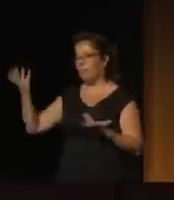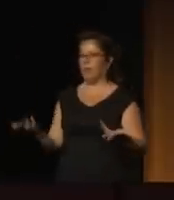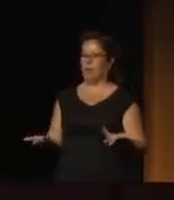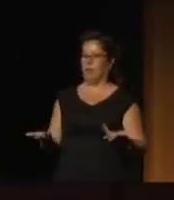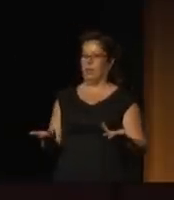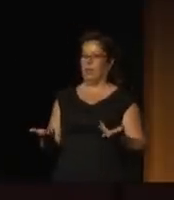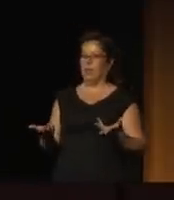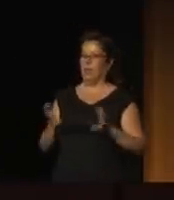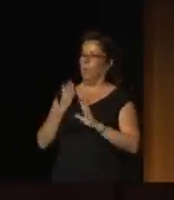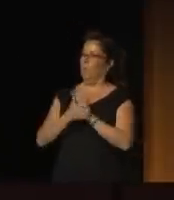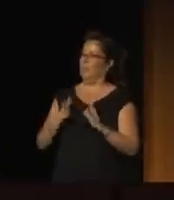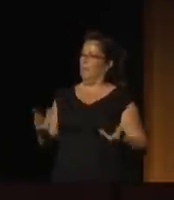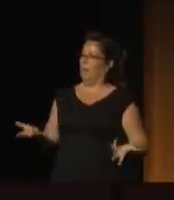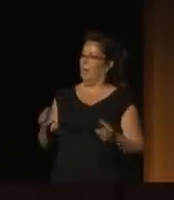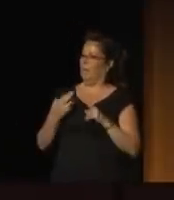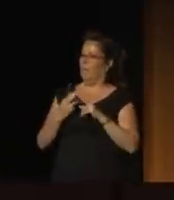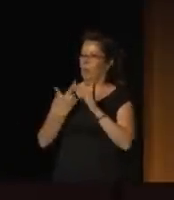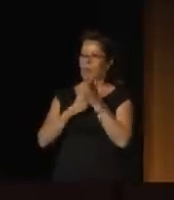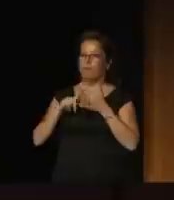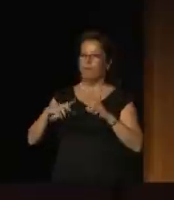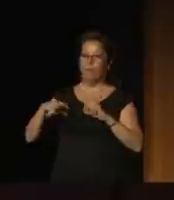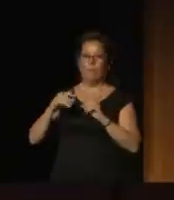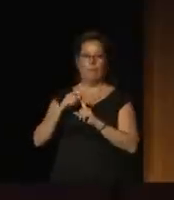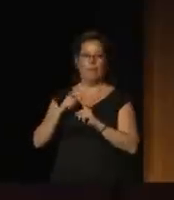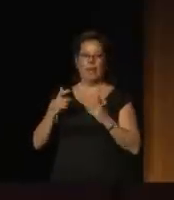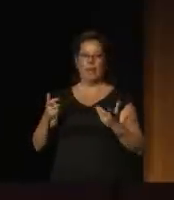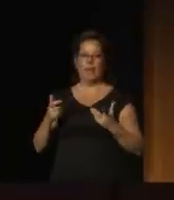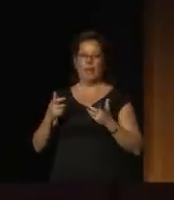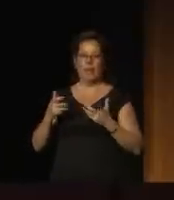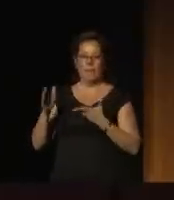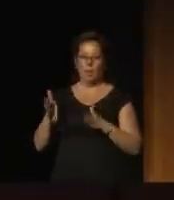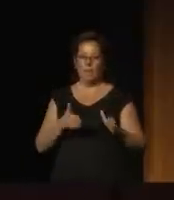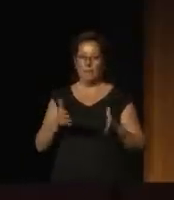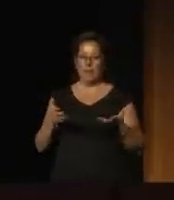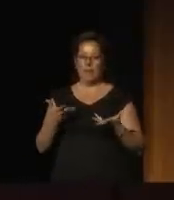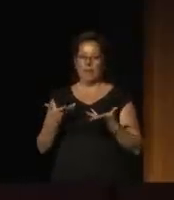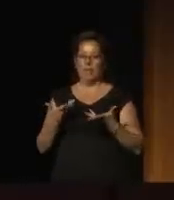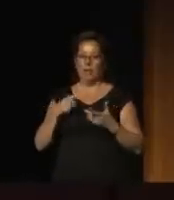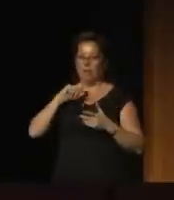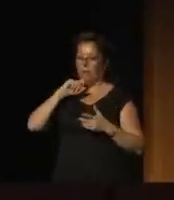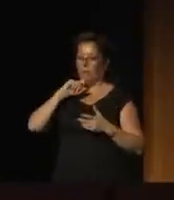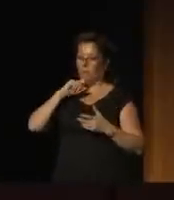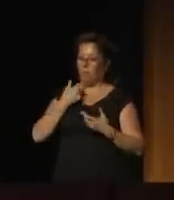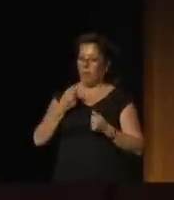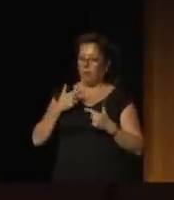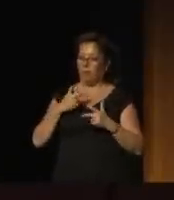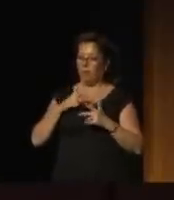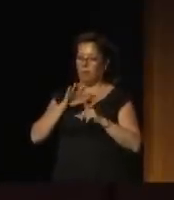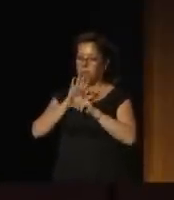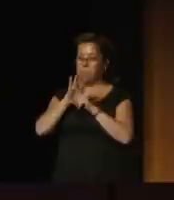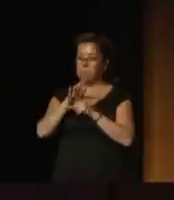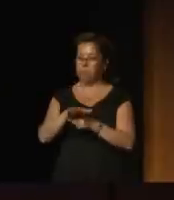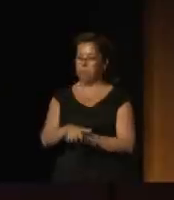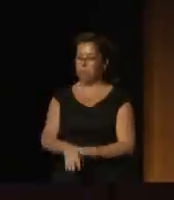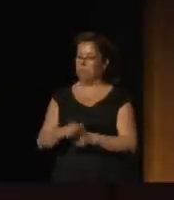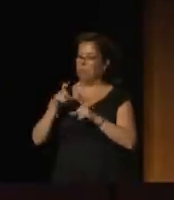leave women's voices within the Republican movement? Mm. Are they being drowned out? And what does that mean for the state of democracy? Is